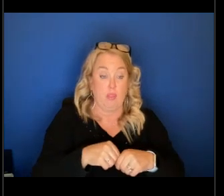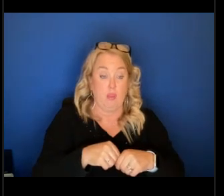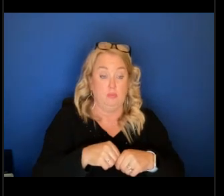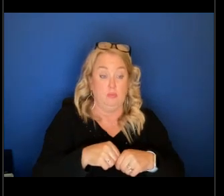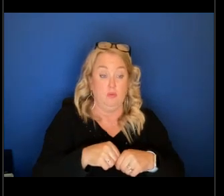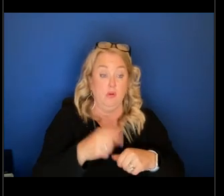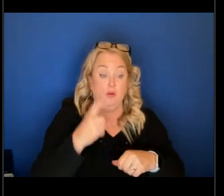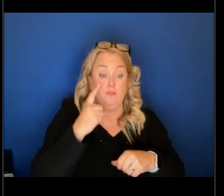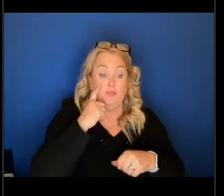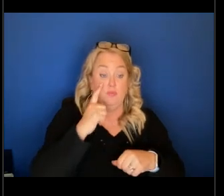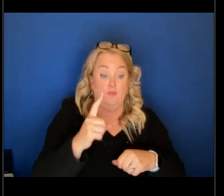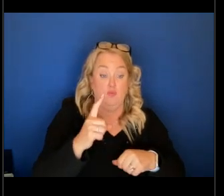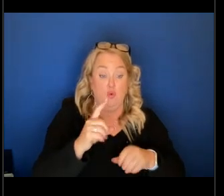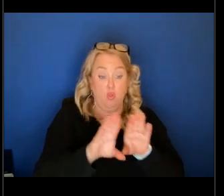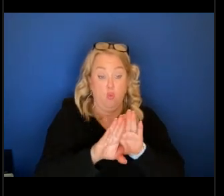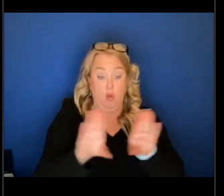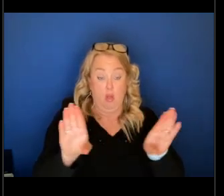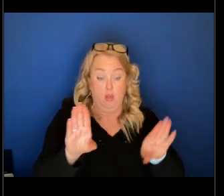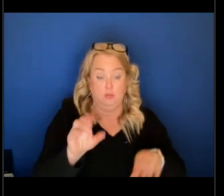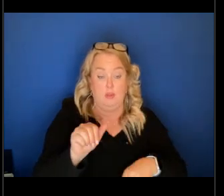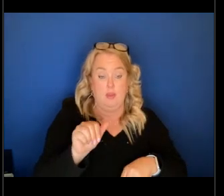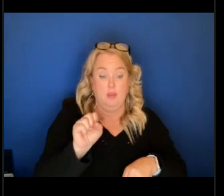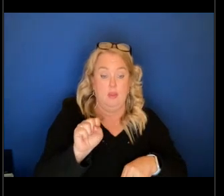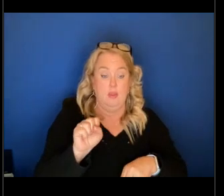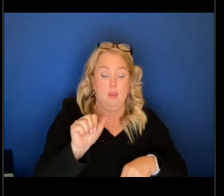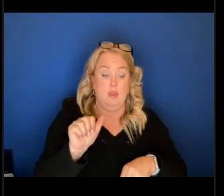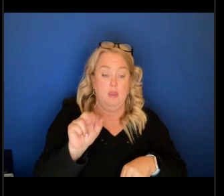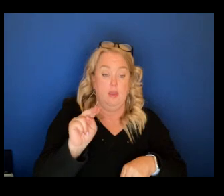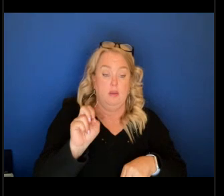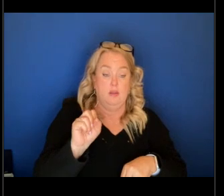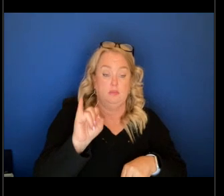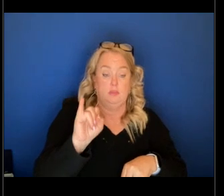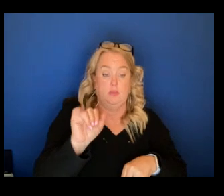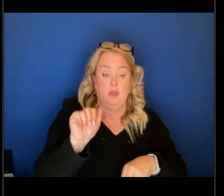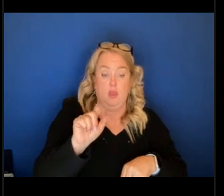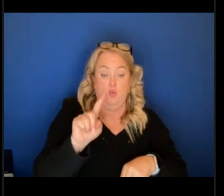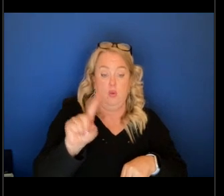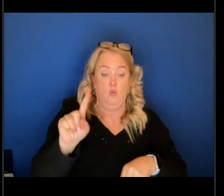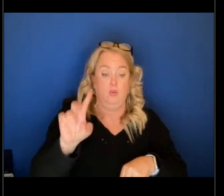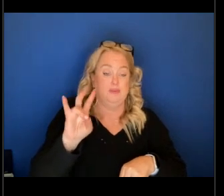For the side walls, ANSI A117.1